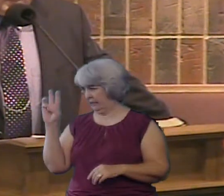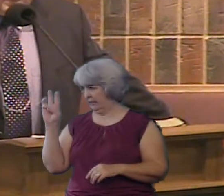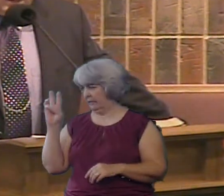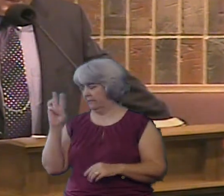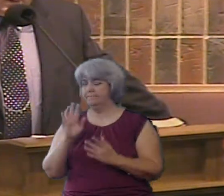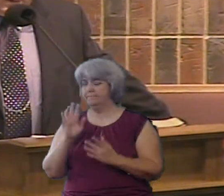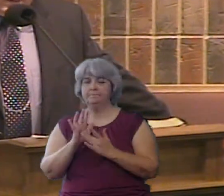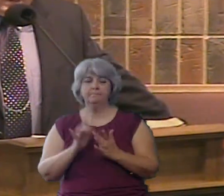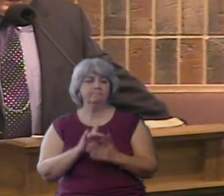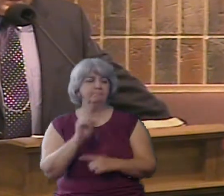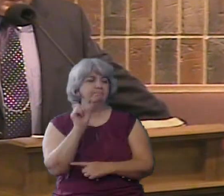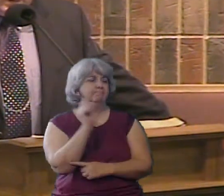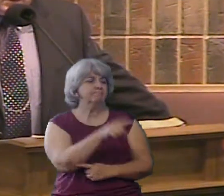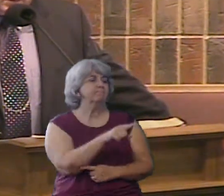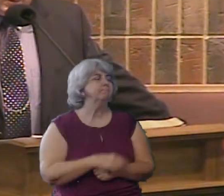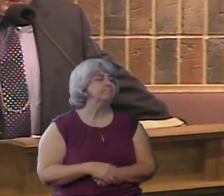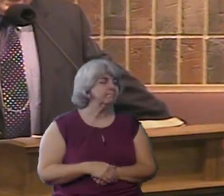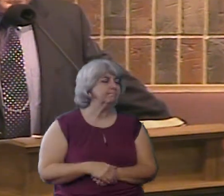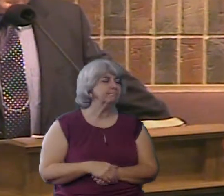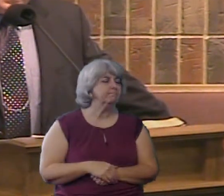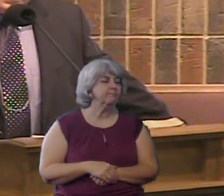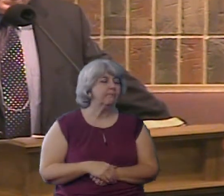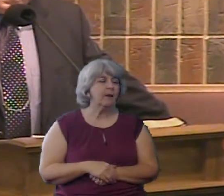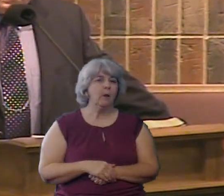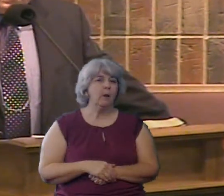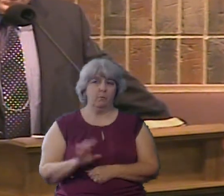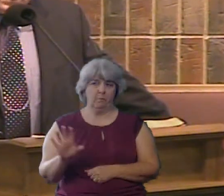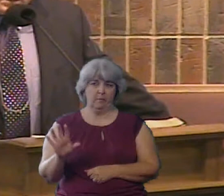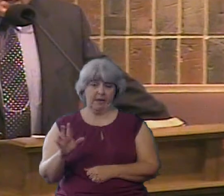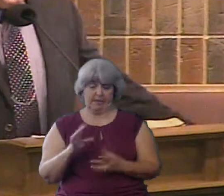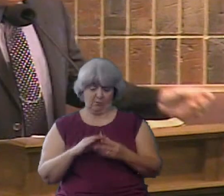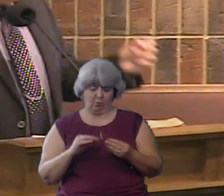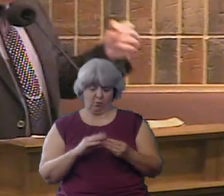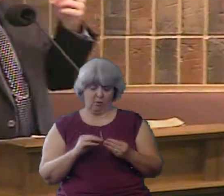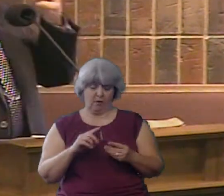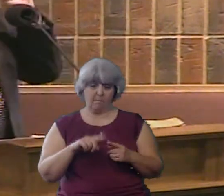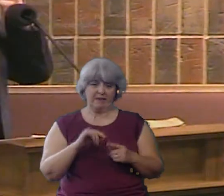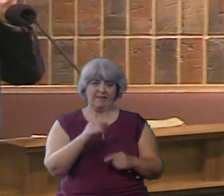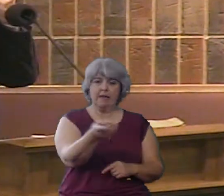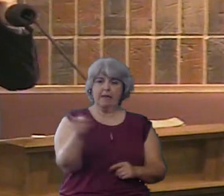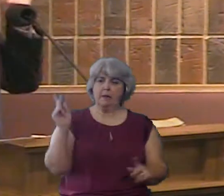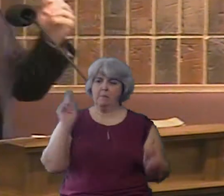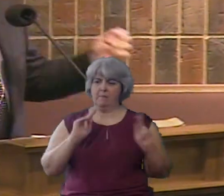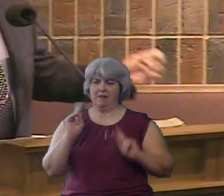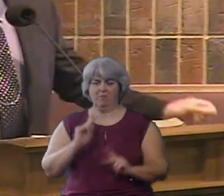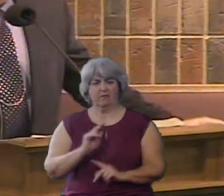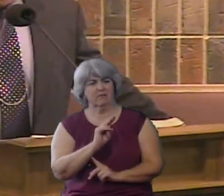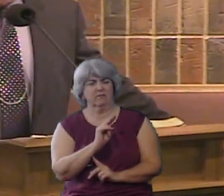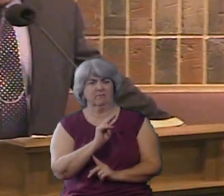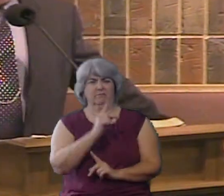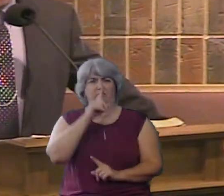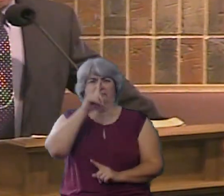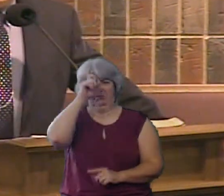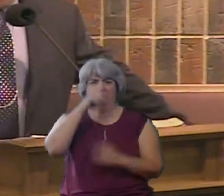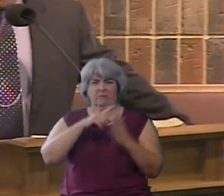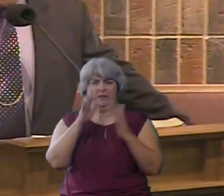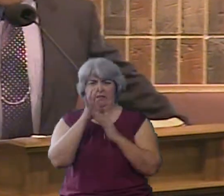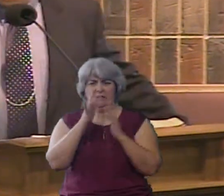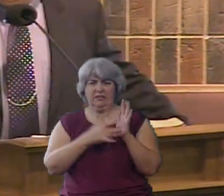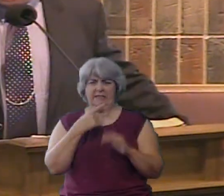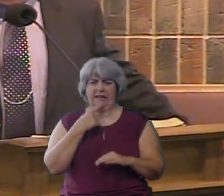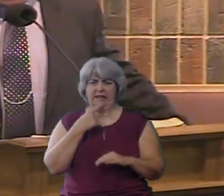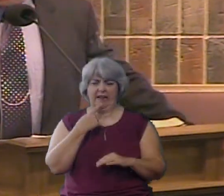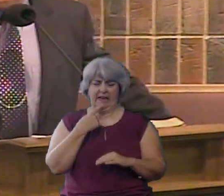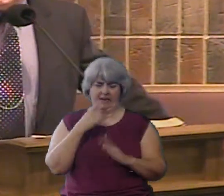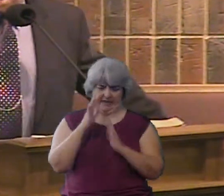the common people are beginning to be troubled by some of the statements of Jesus. He has said things like, if you're going to be my disciple, if